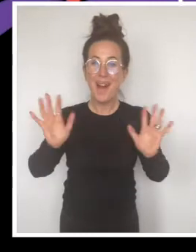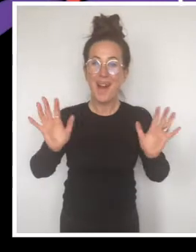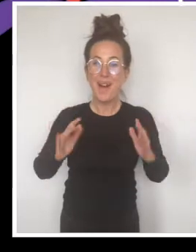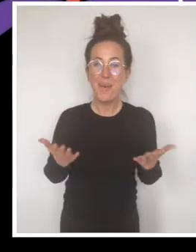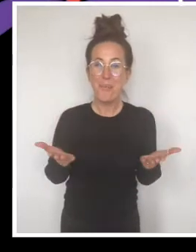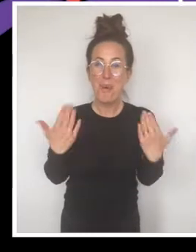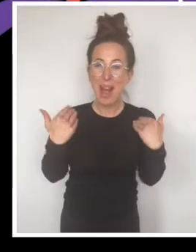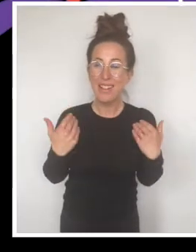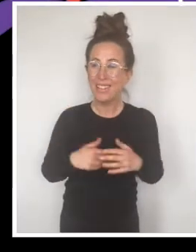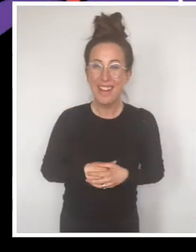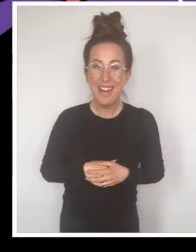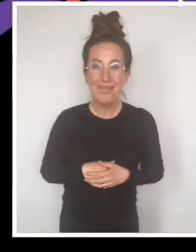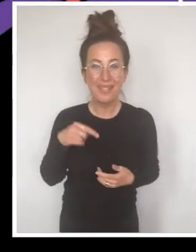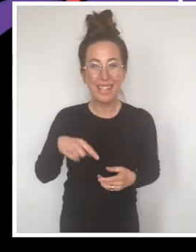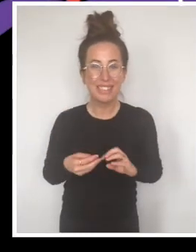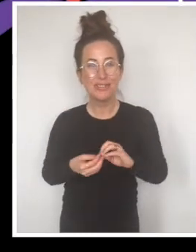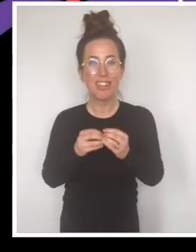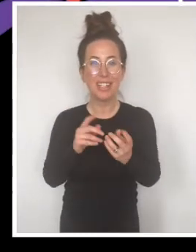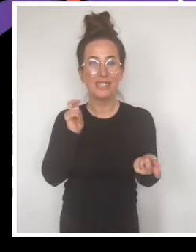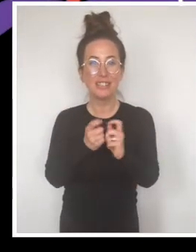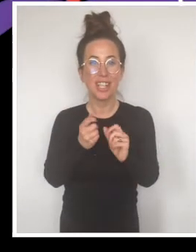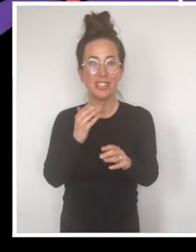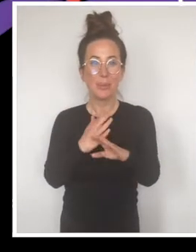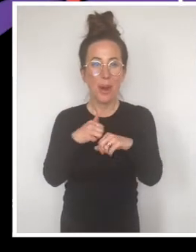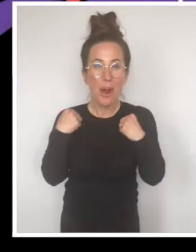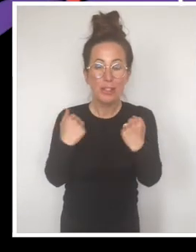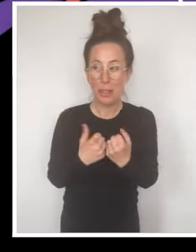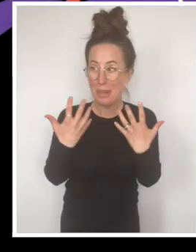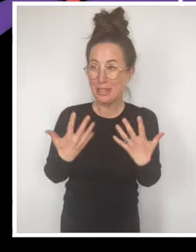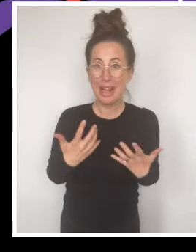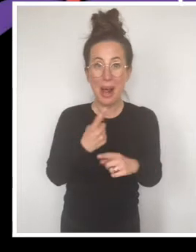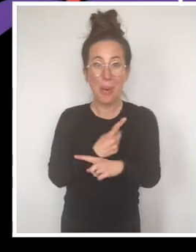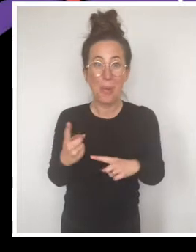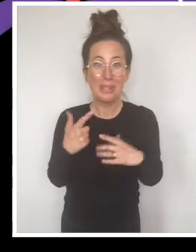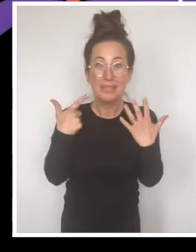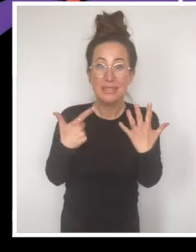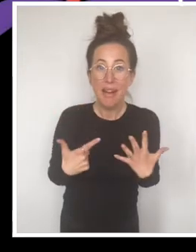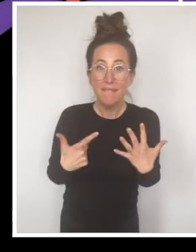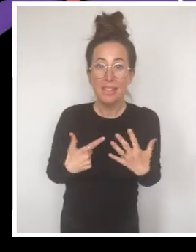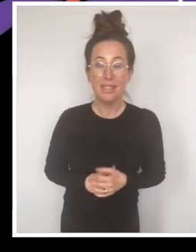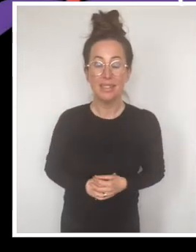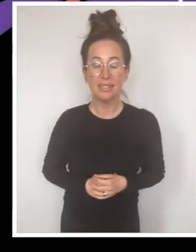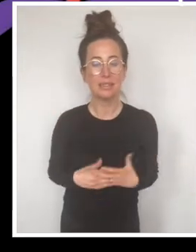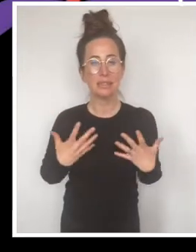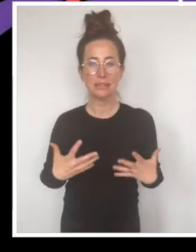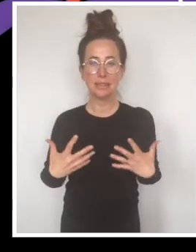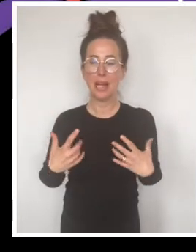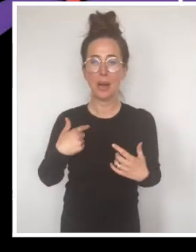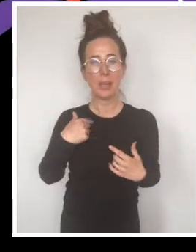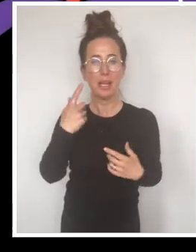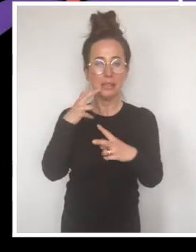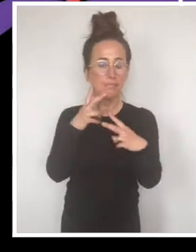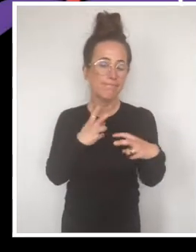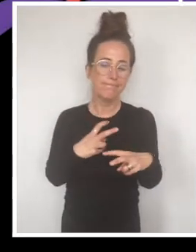Hello and welcome back to Creative Change Workshops. We're on week 7 already. And today we are going to be looking at